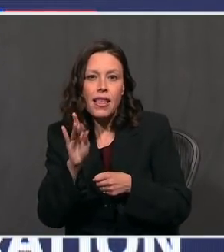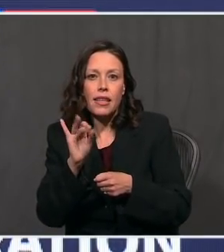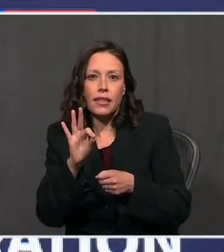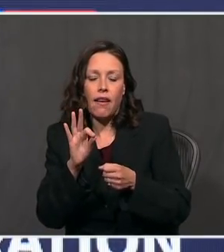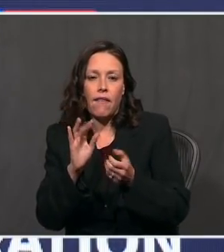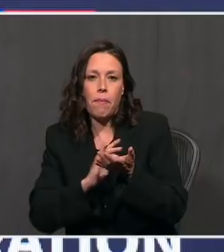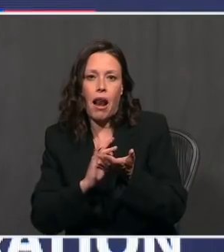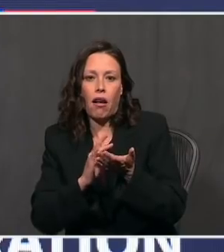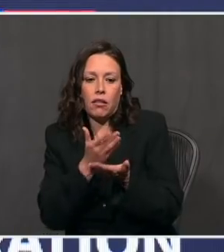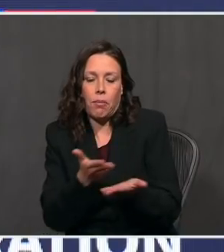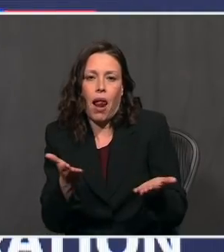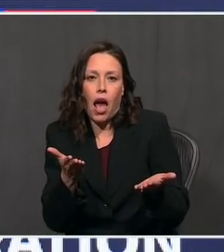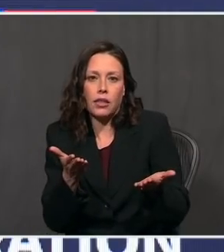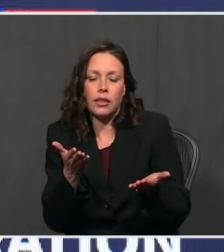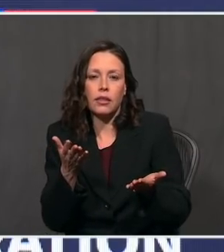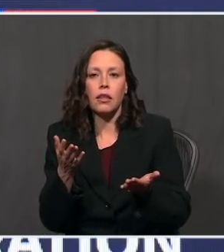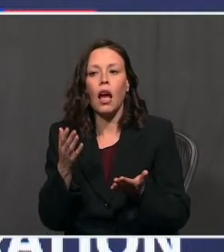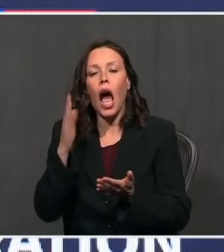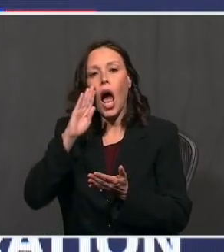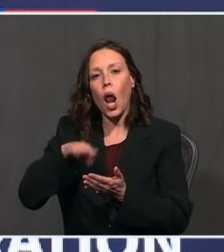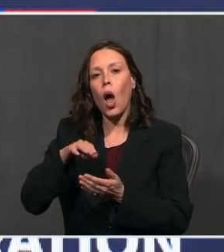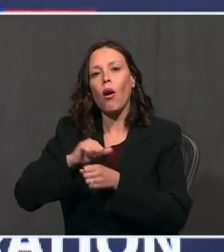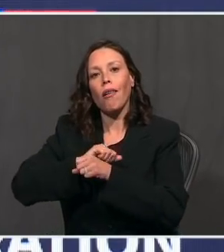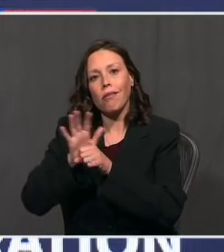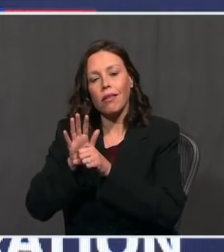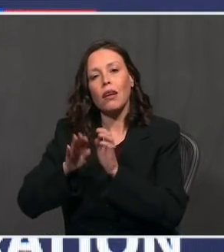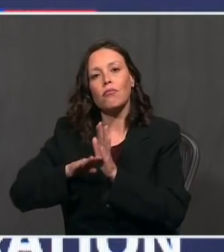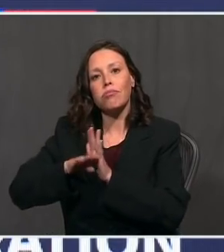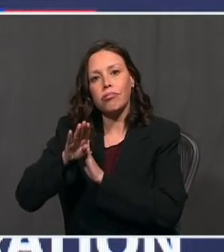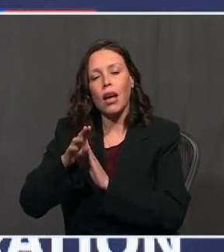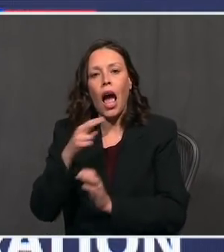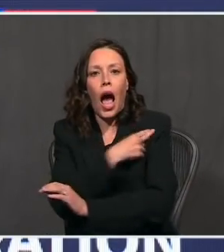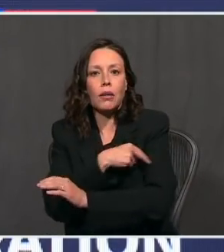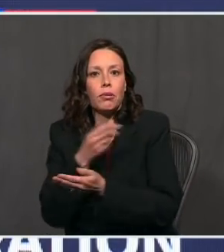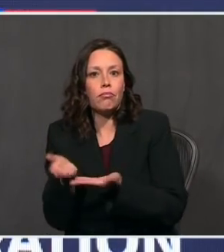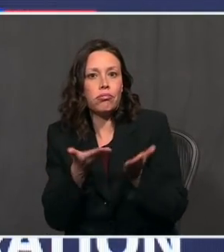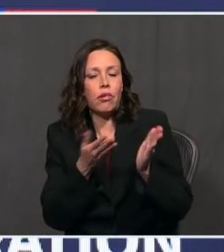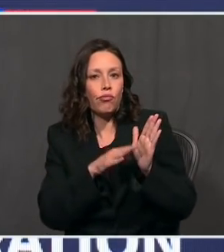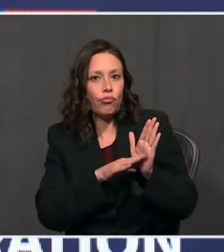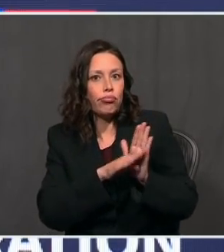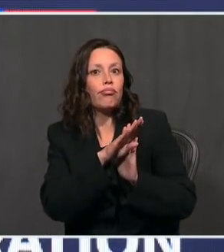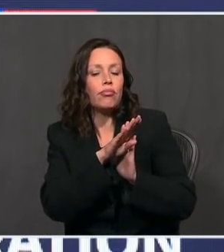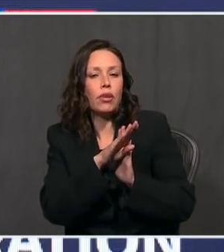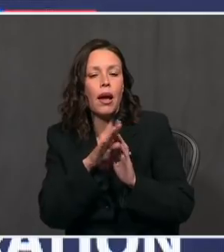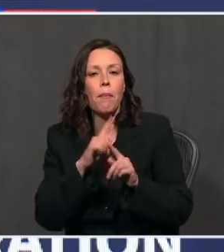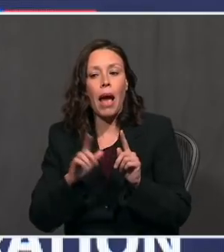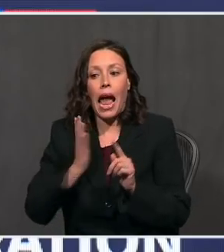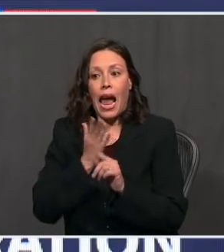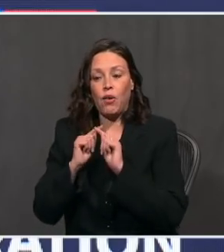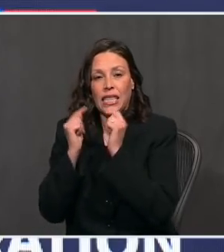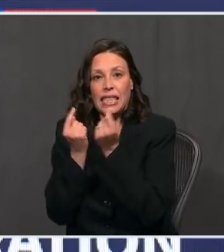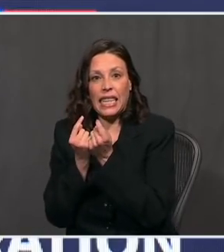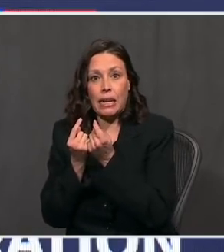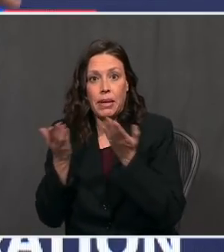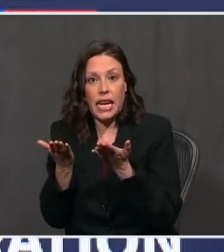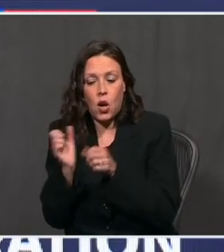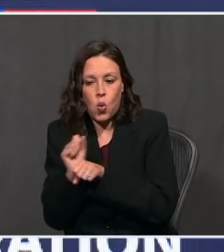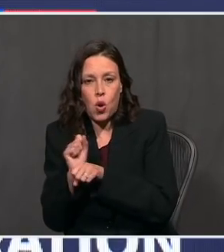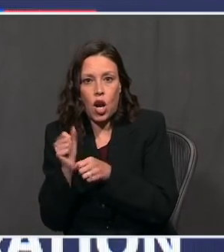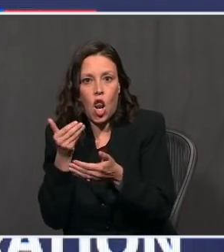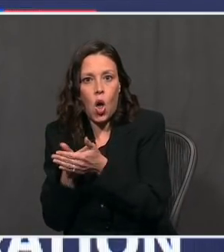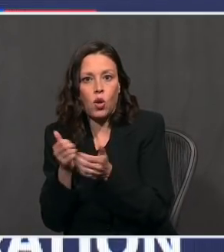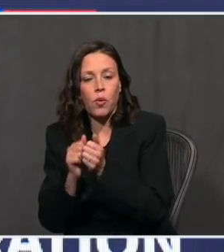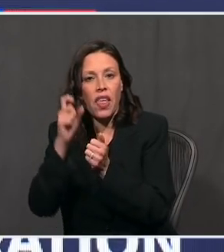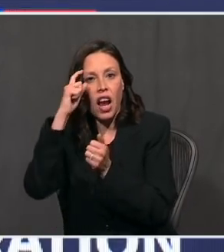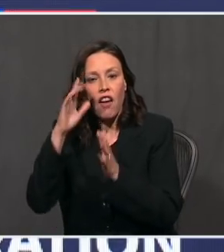supplies. And while we see cases rising and hospitalization rising across the country, with our team on the ground here working closely